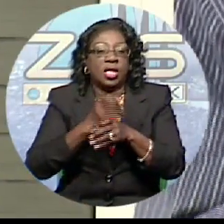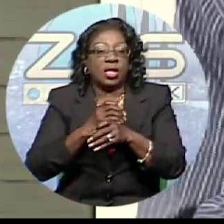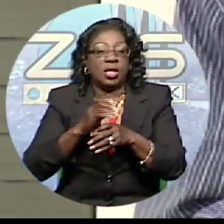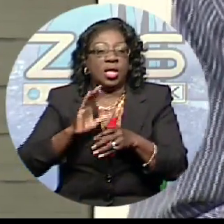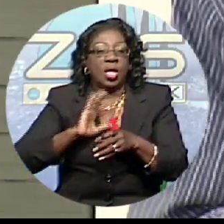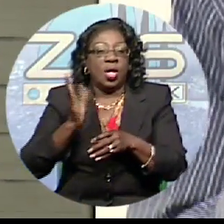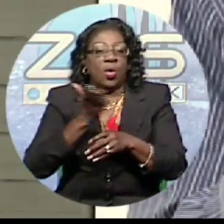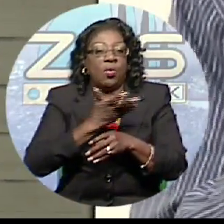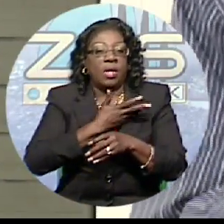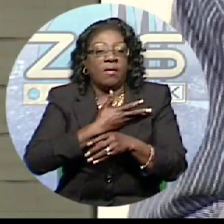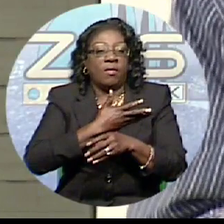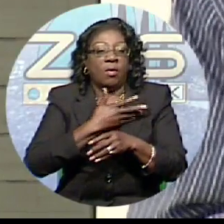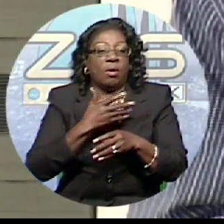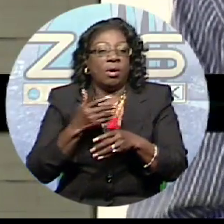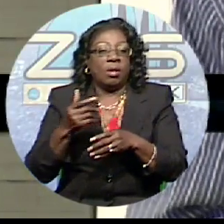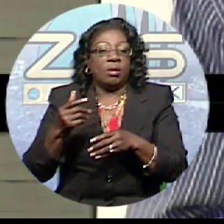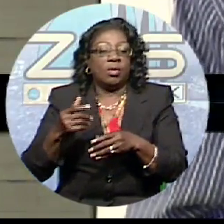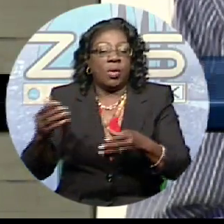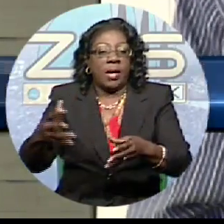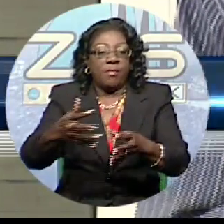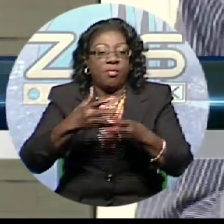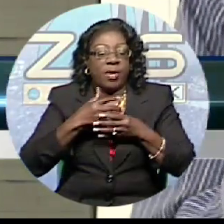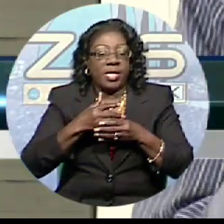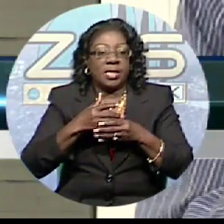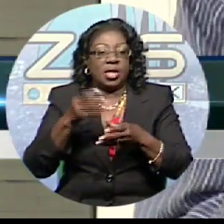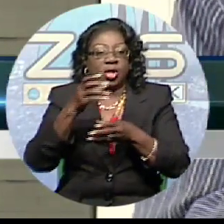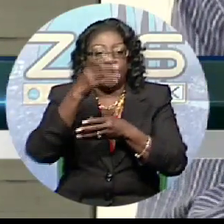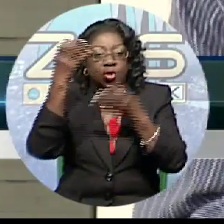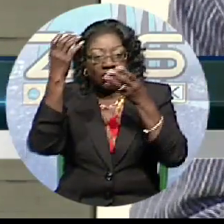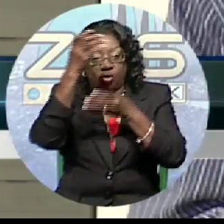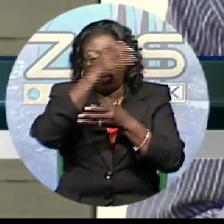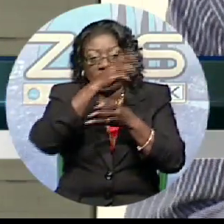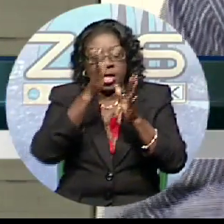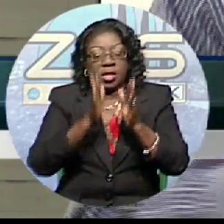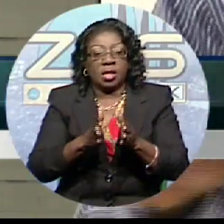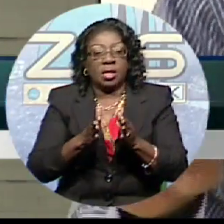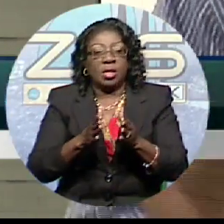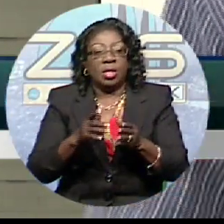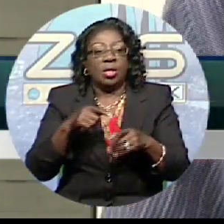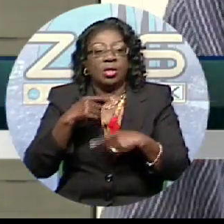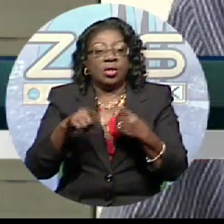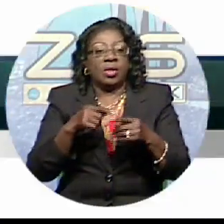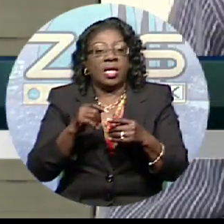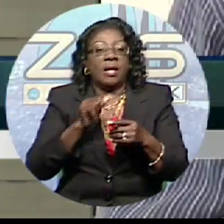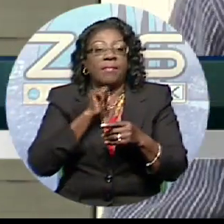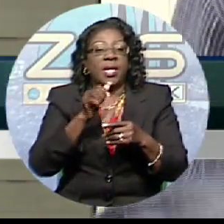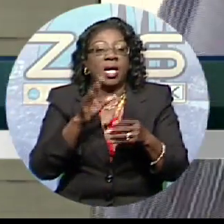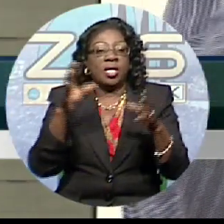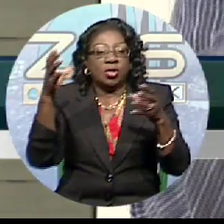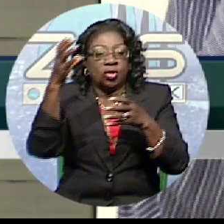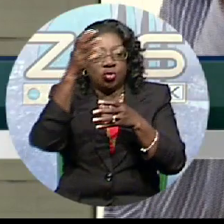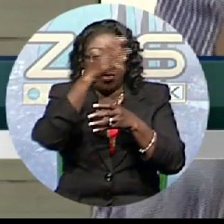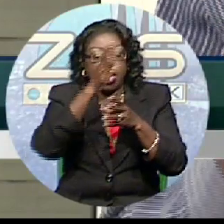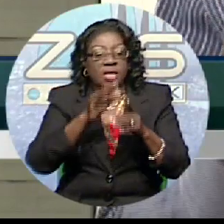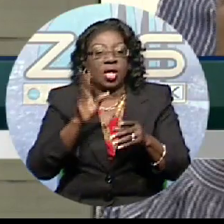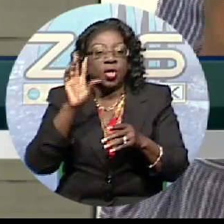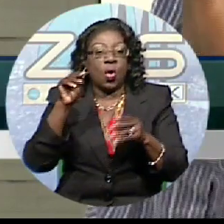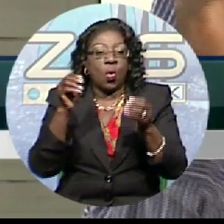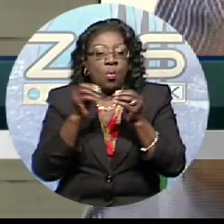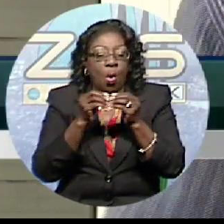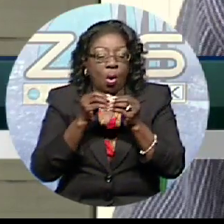to embrace the stranger so that he is stranger no more. That when we